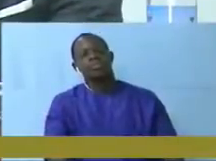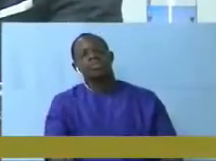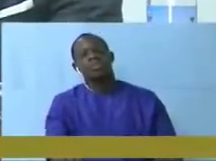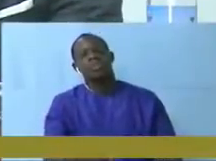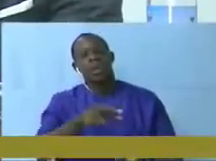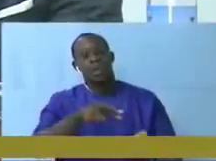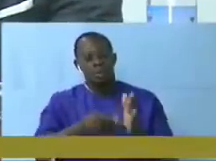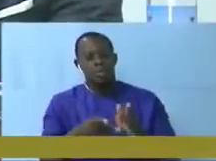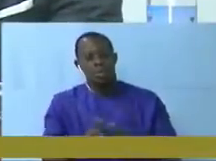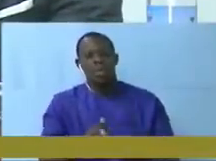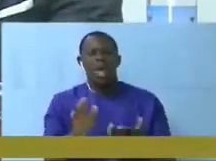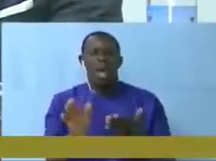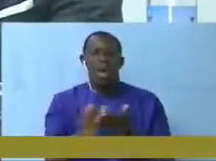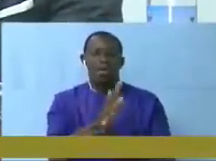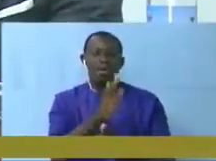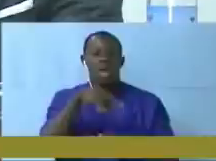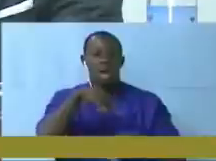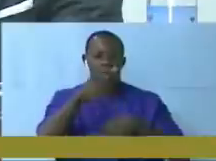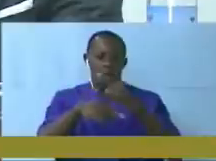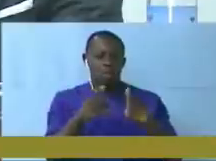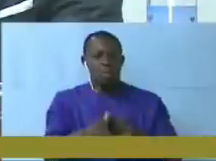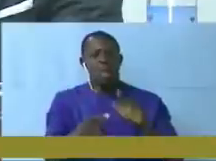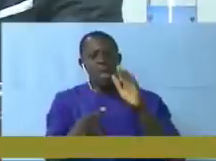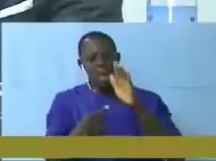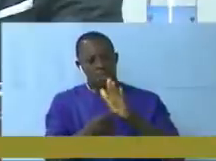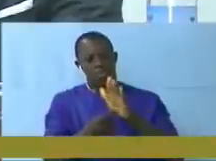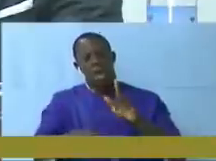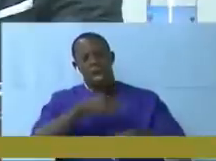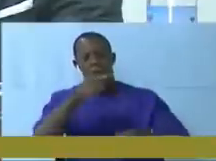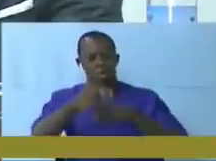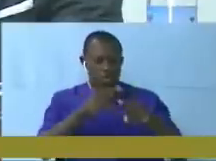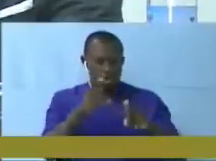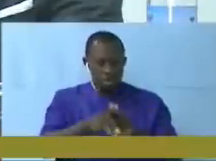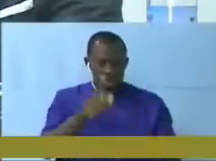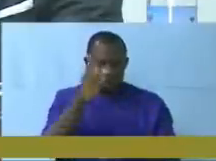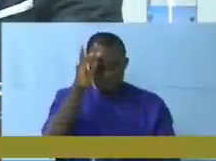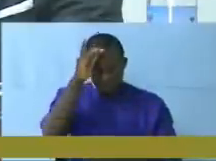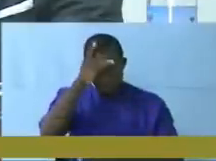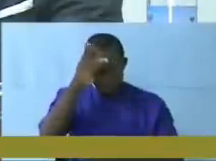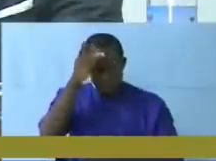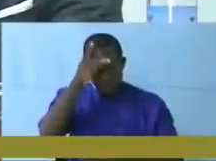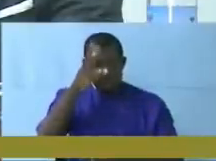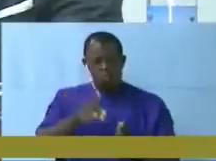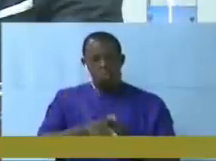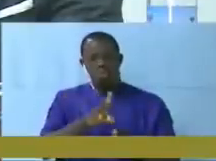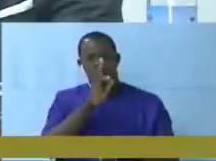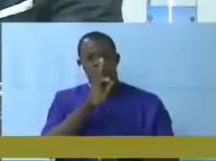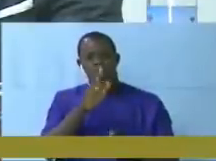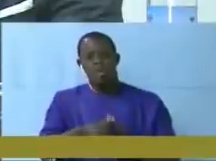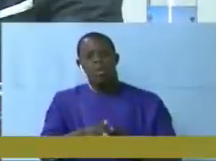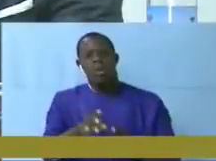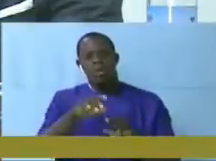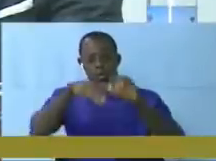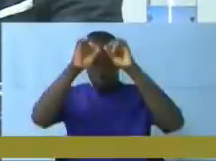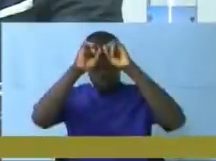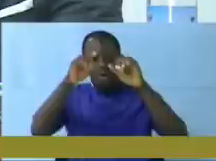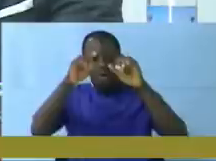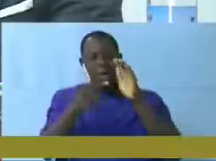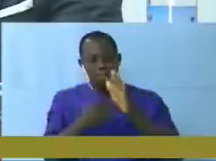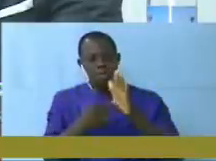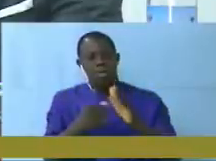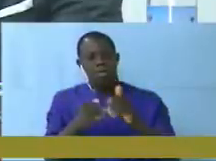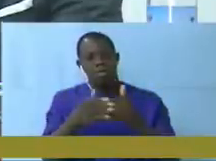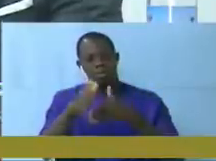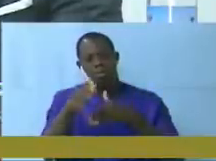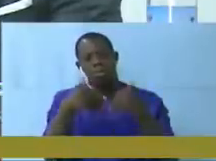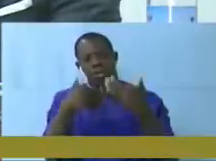dafa genné am solo bi nga xamné amna ko solo pour parti bi nga xamné mom la moy nguur gi doole